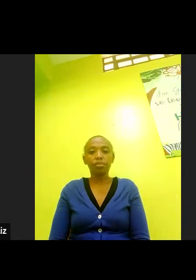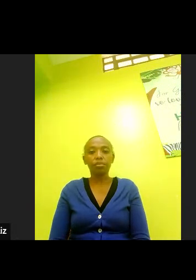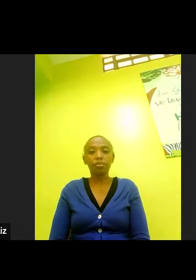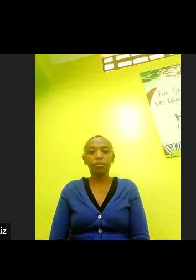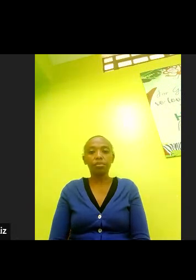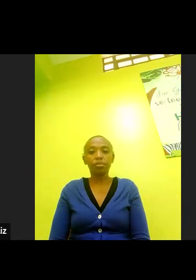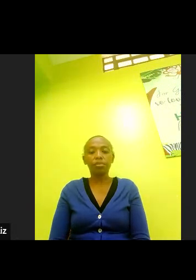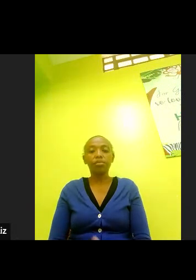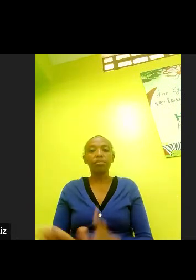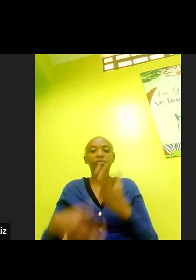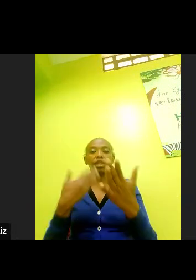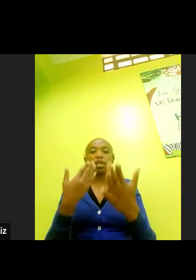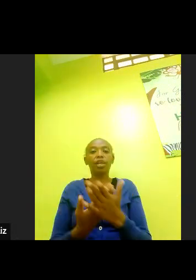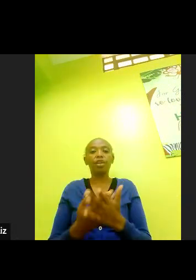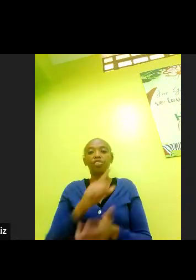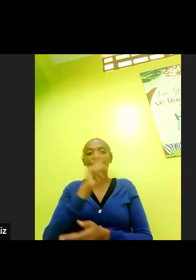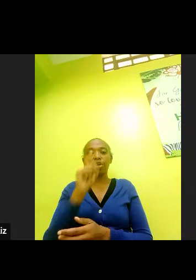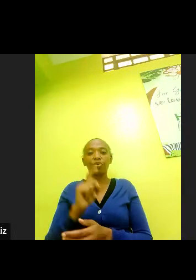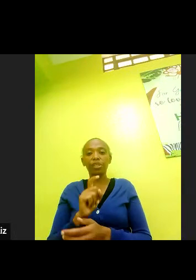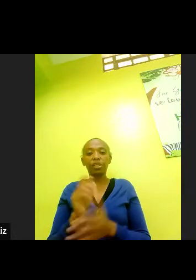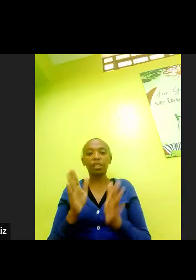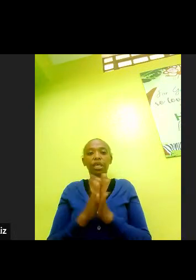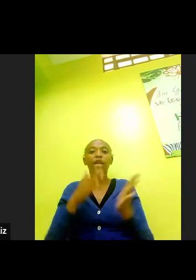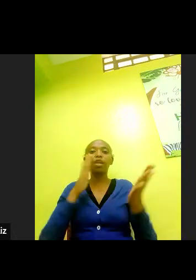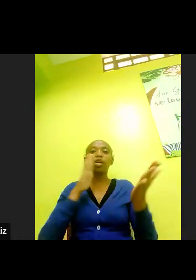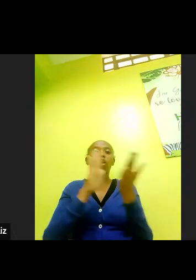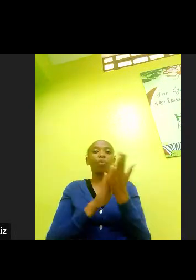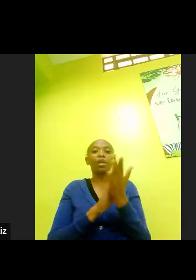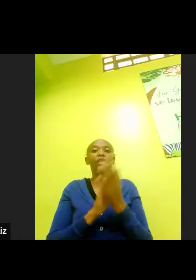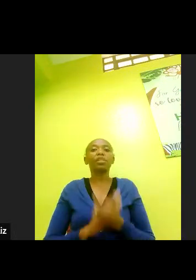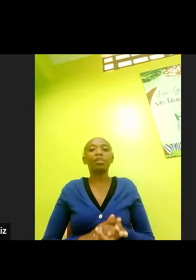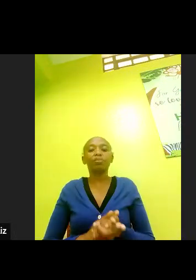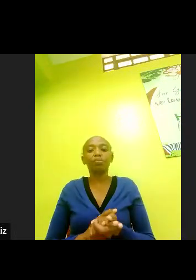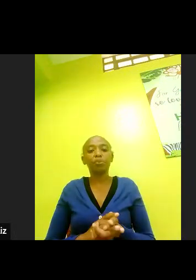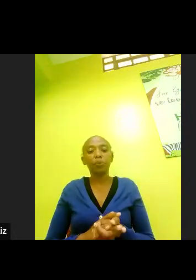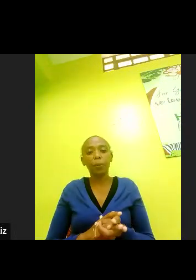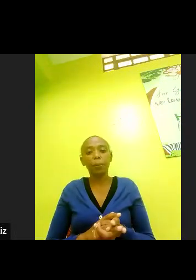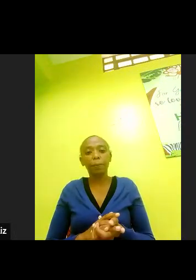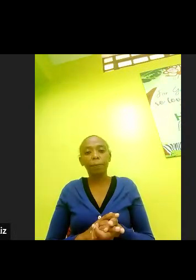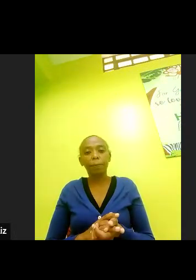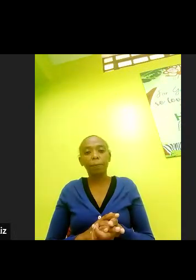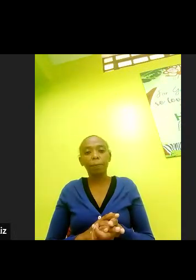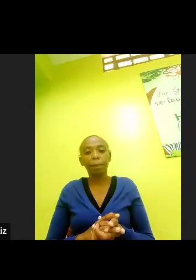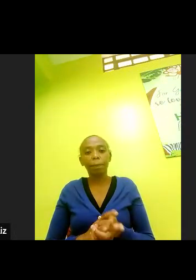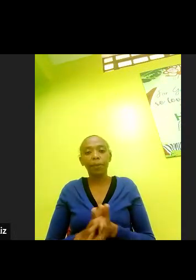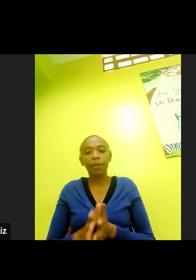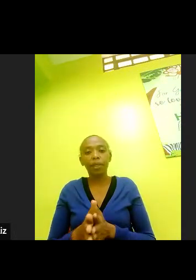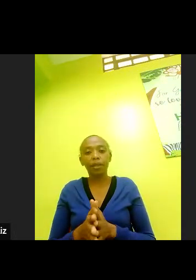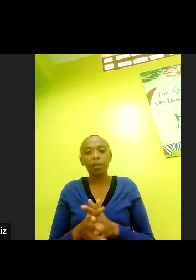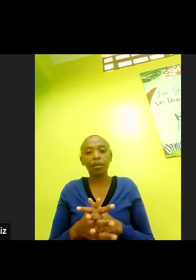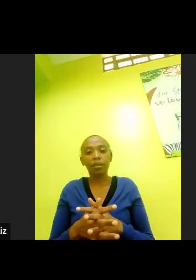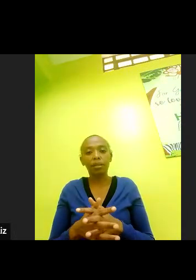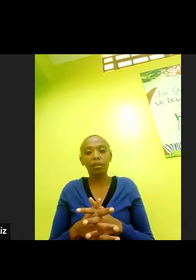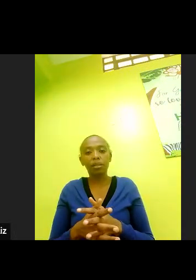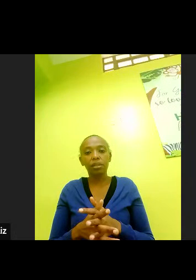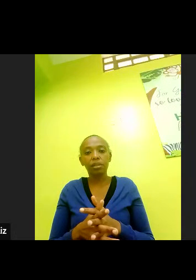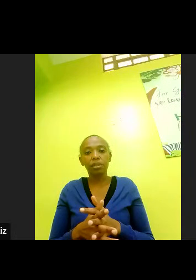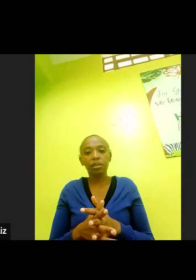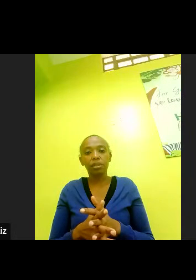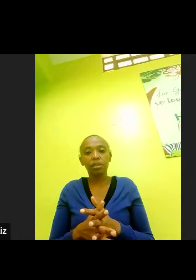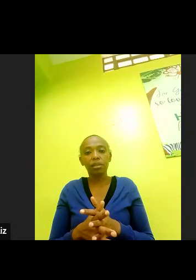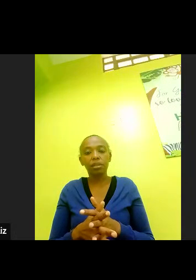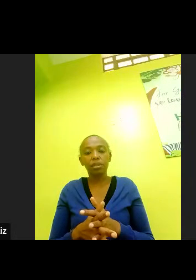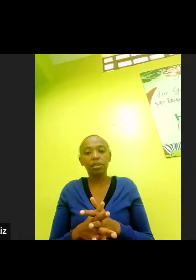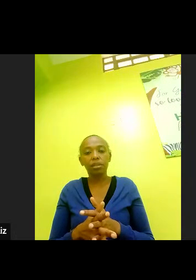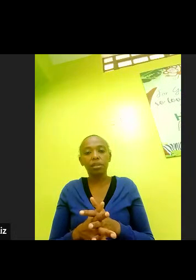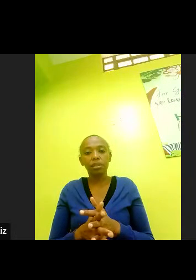Thank you for the questions and comments. I have to keep my Immediately for Dr.